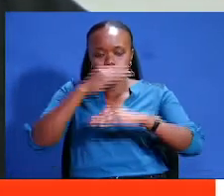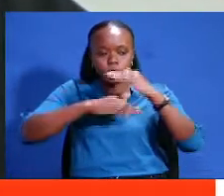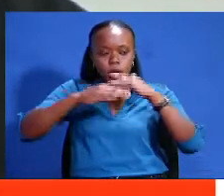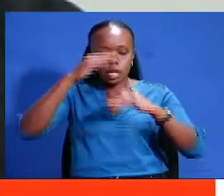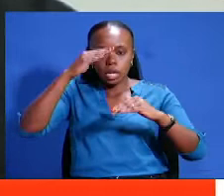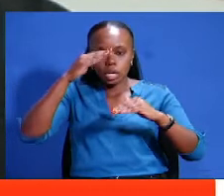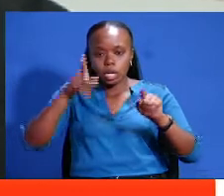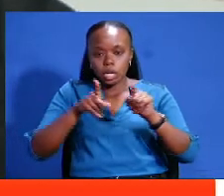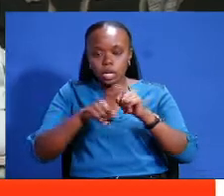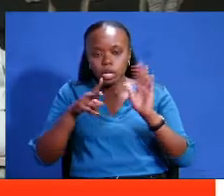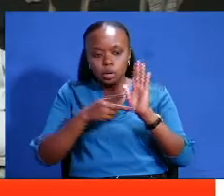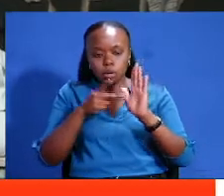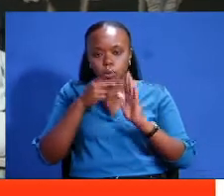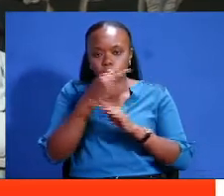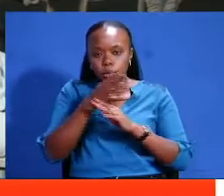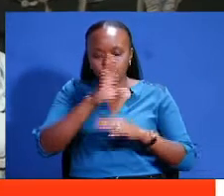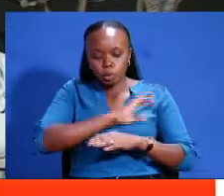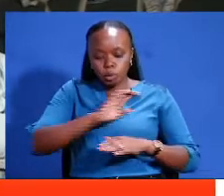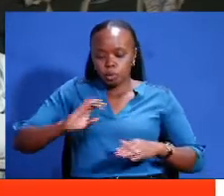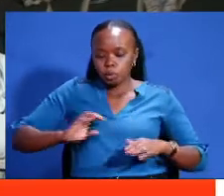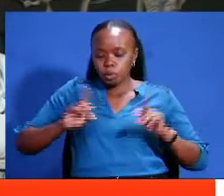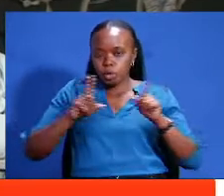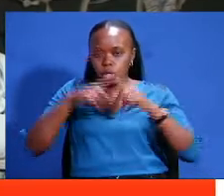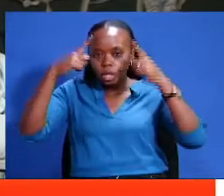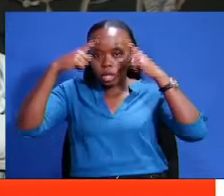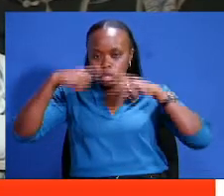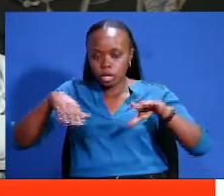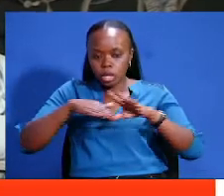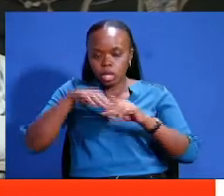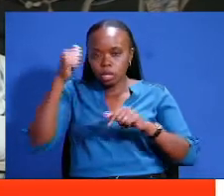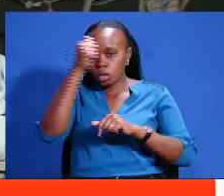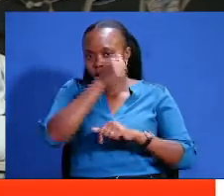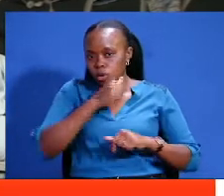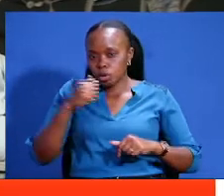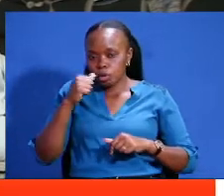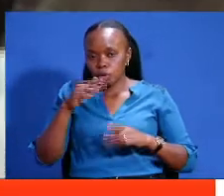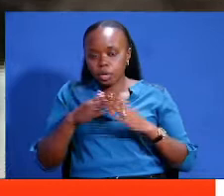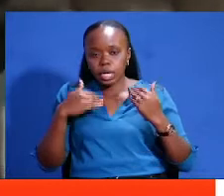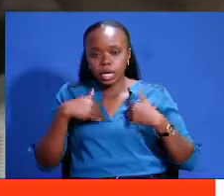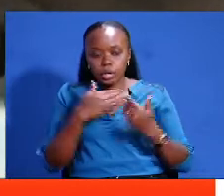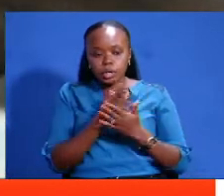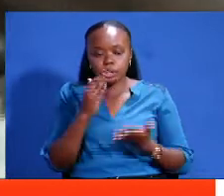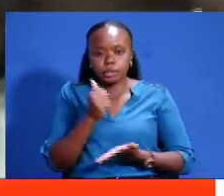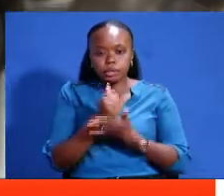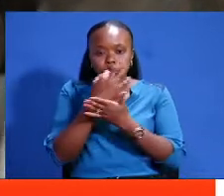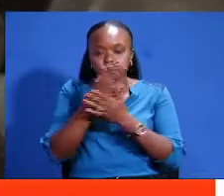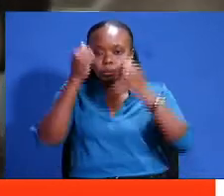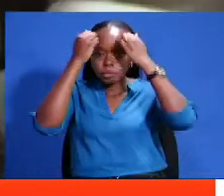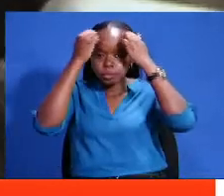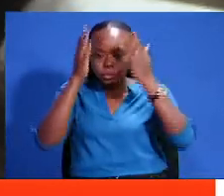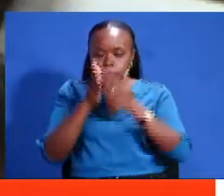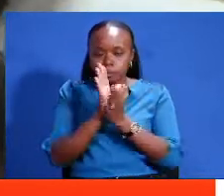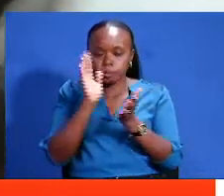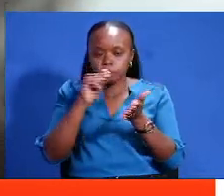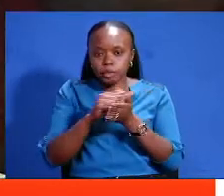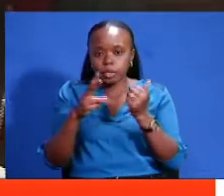university students, Program for Christian-Muslim Relations in Africa, PROKMURA, has sought the help of students from